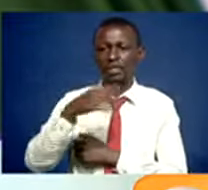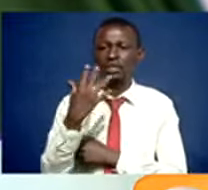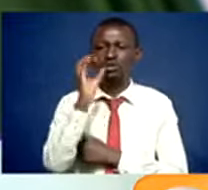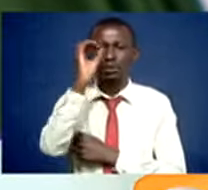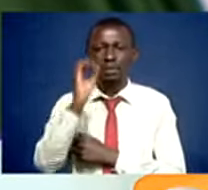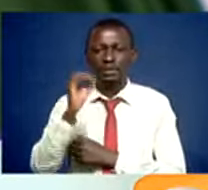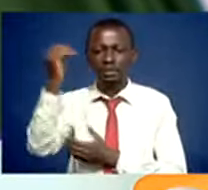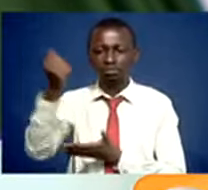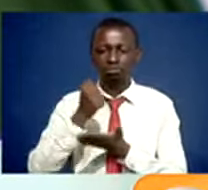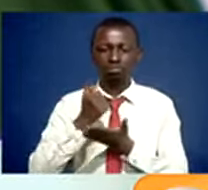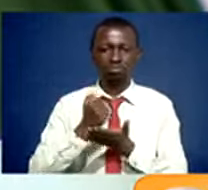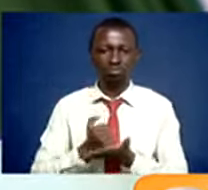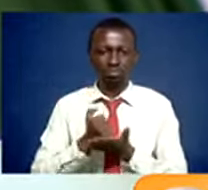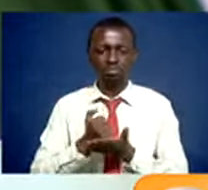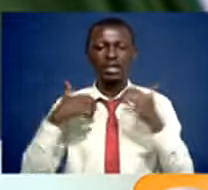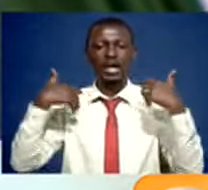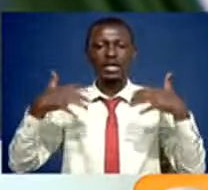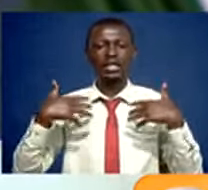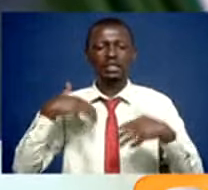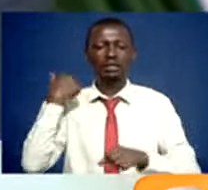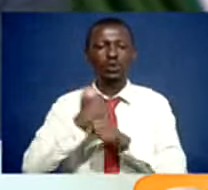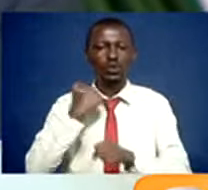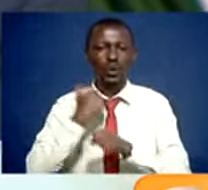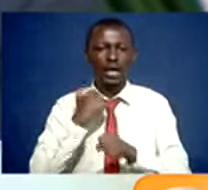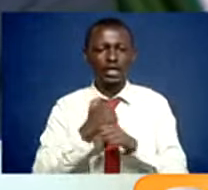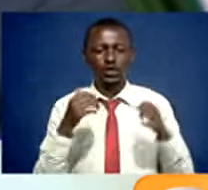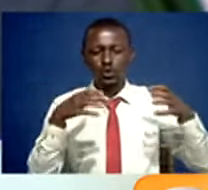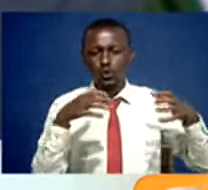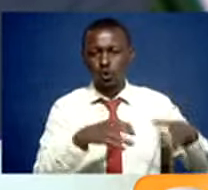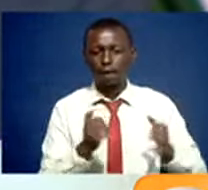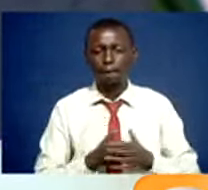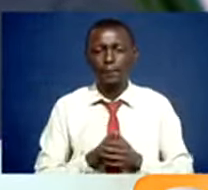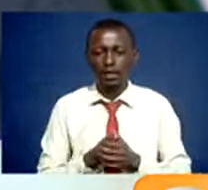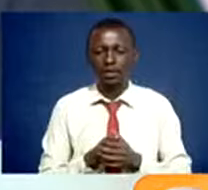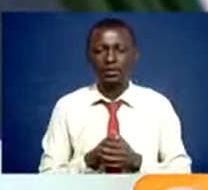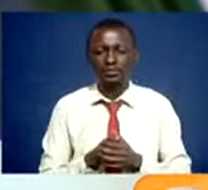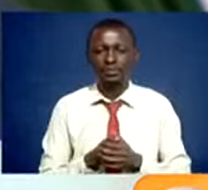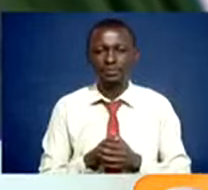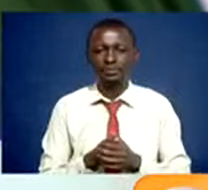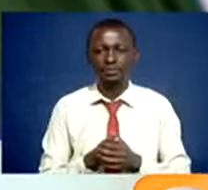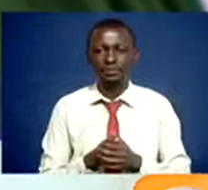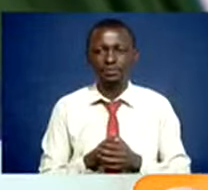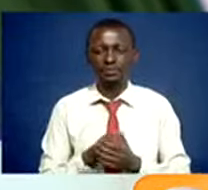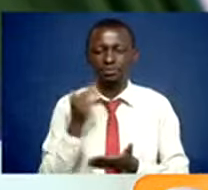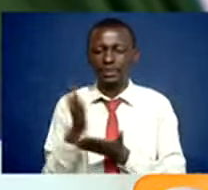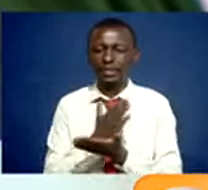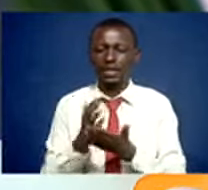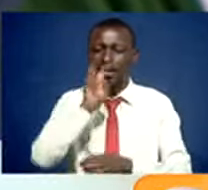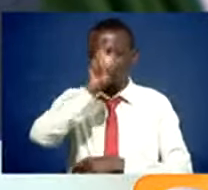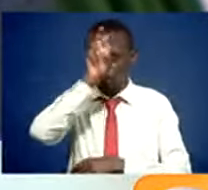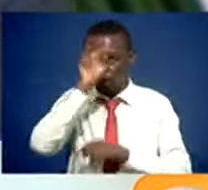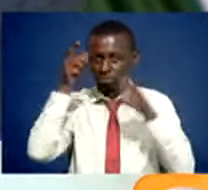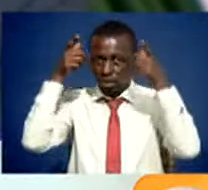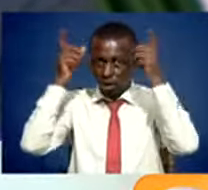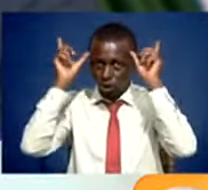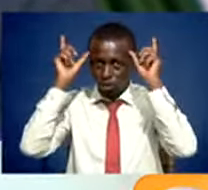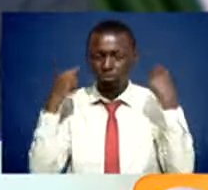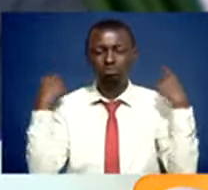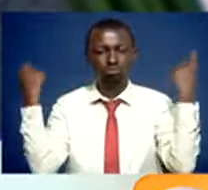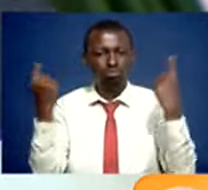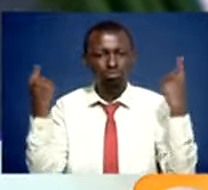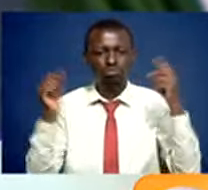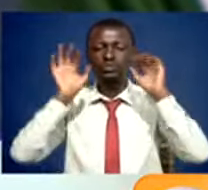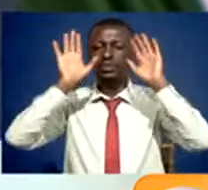50% of agricultural labor force. ASALs and the livestock sector are therefore critical to